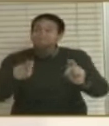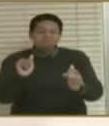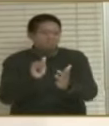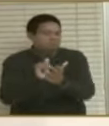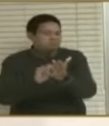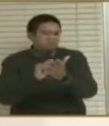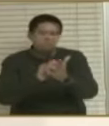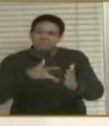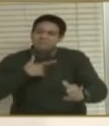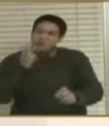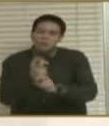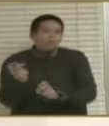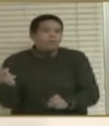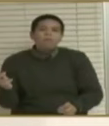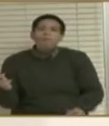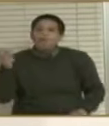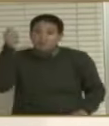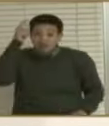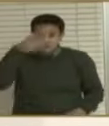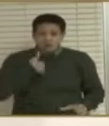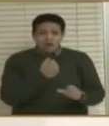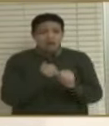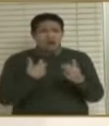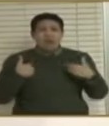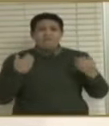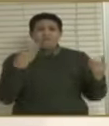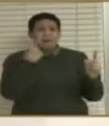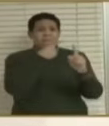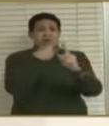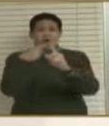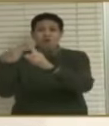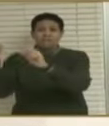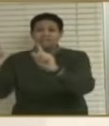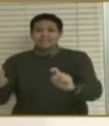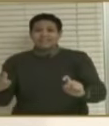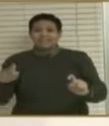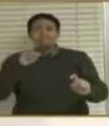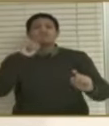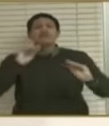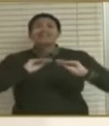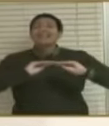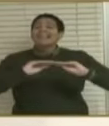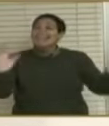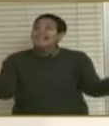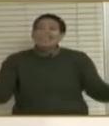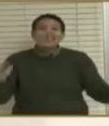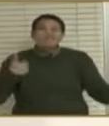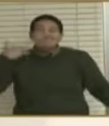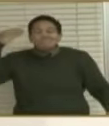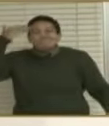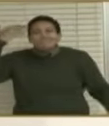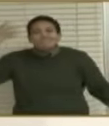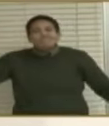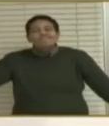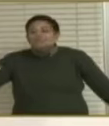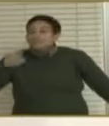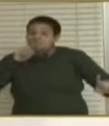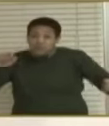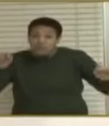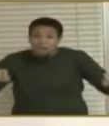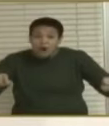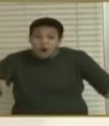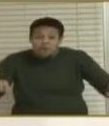extent to which we have had positive tests, it is quite clear that the possibility or